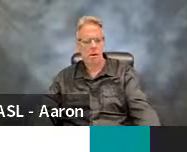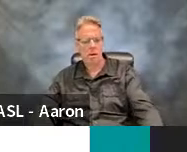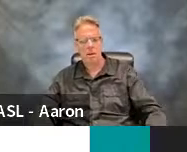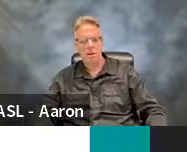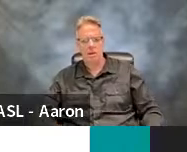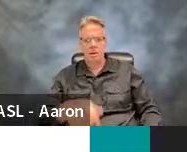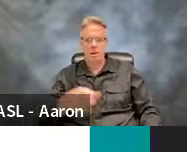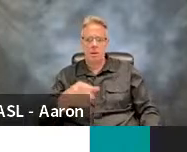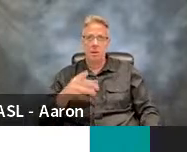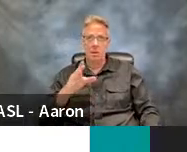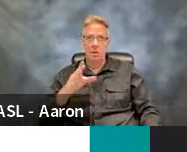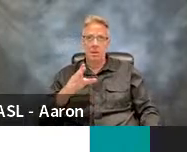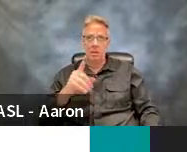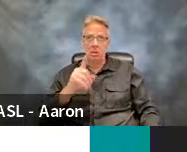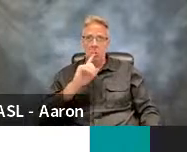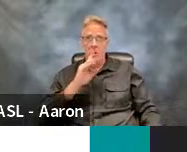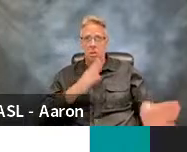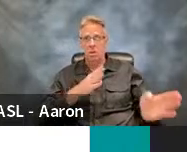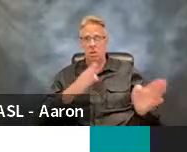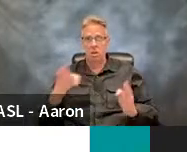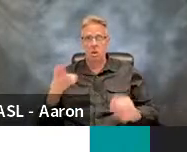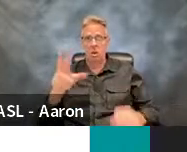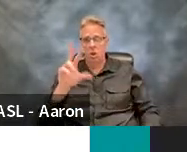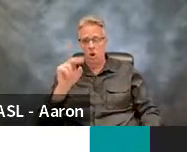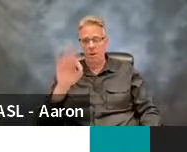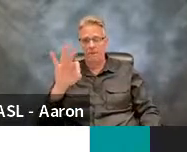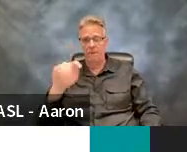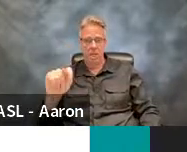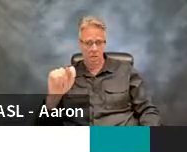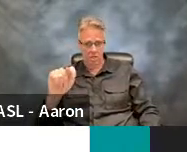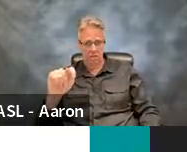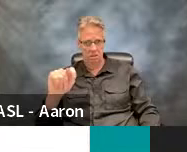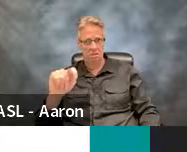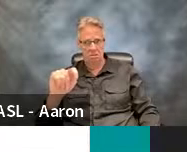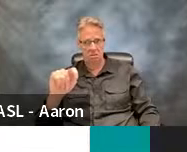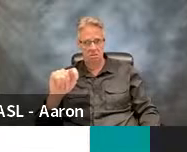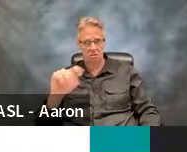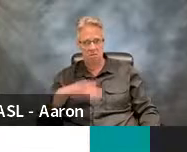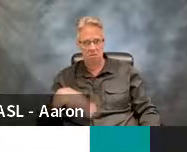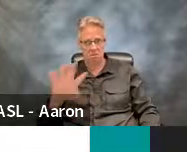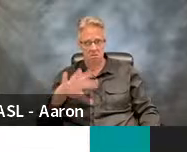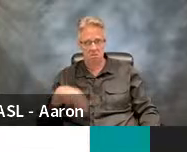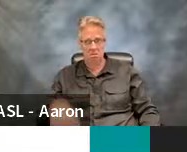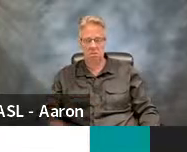It's shifted somewhere in the neighborhood of 30 feet.